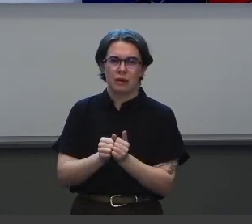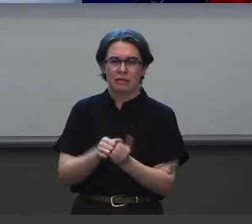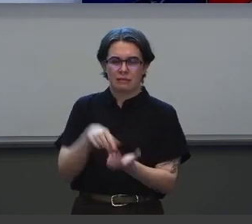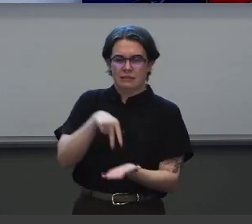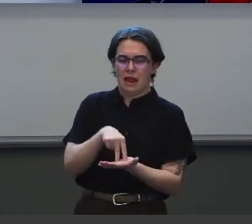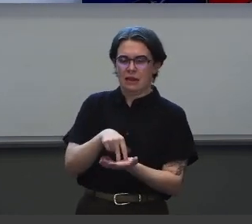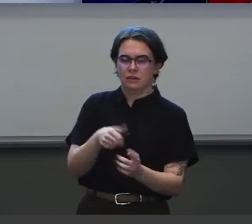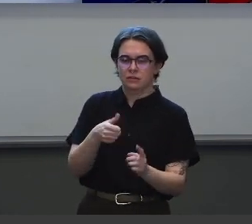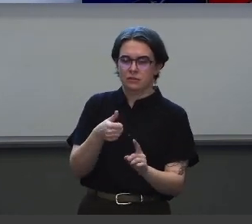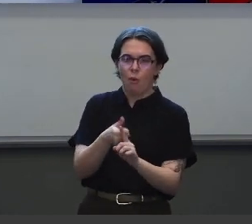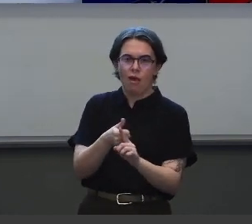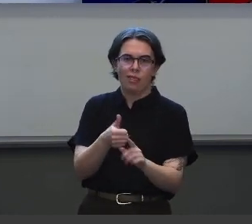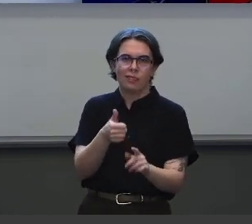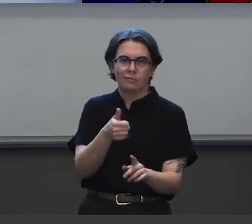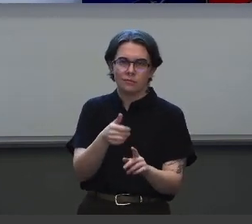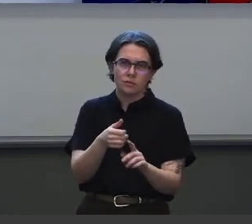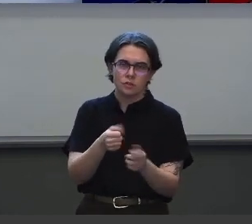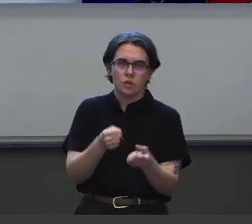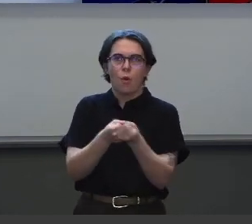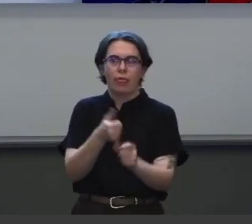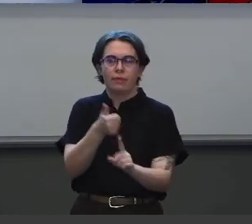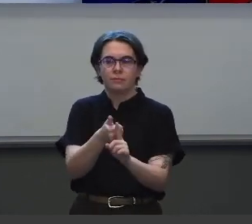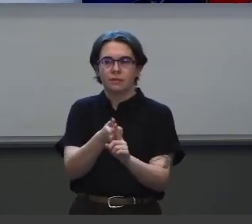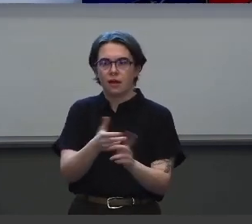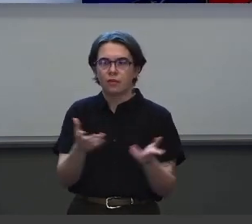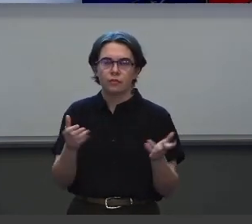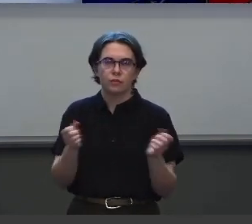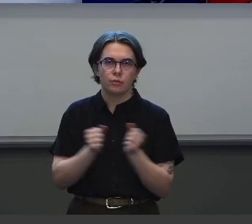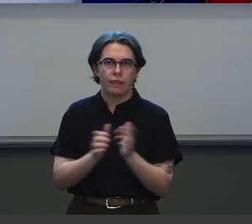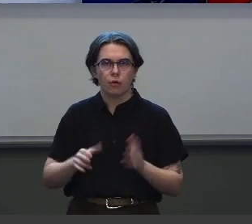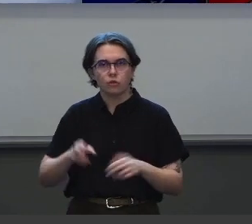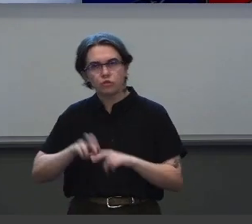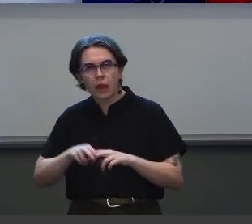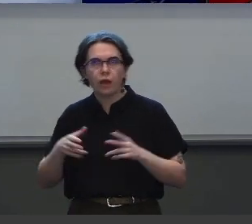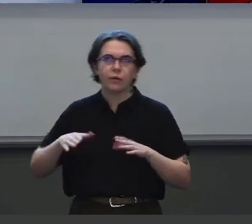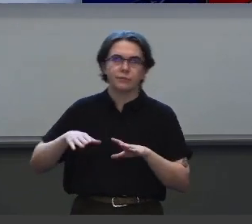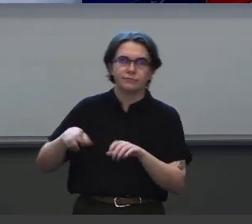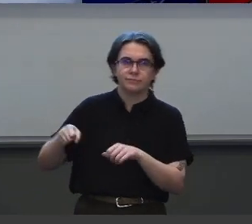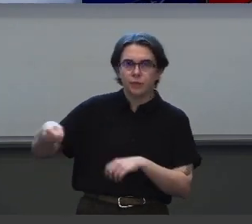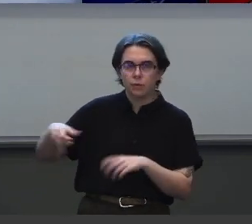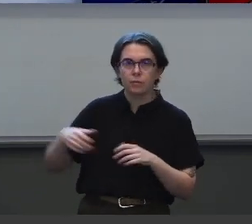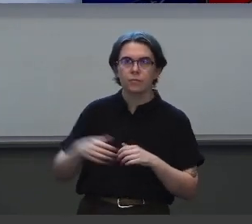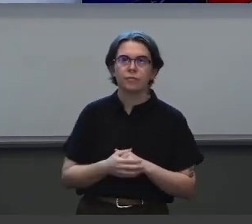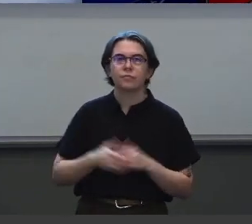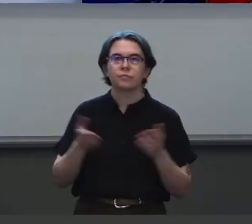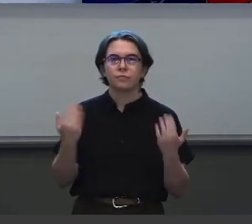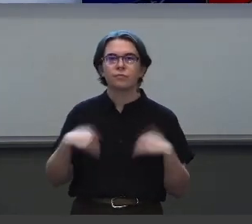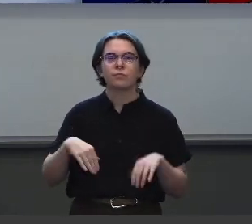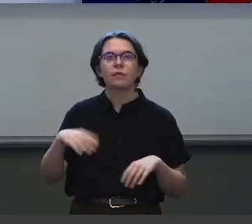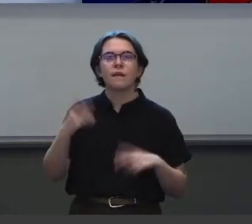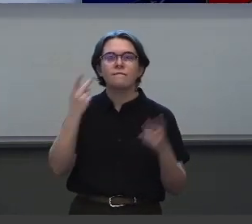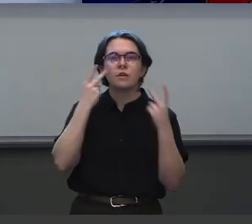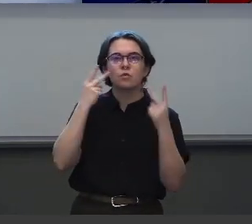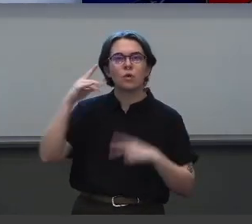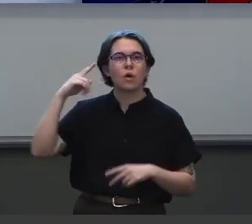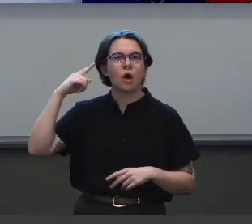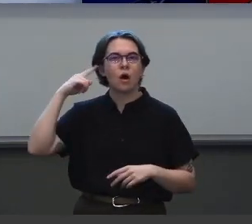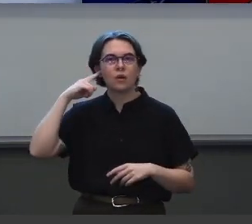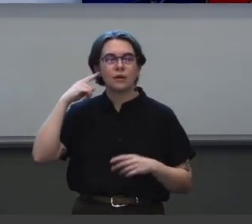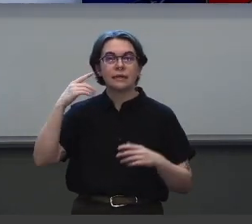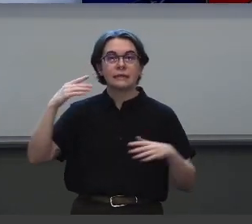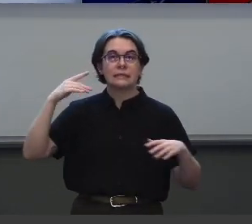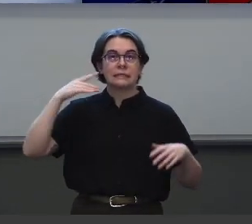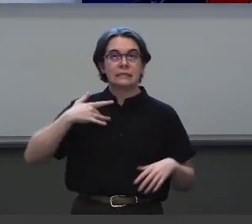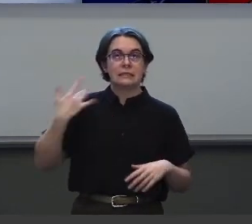the visual and auditory sensitivity domain, and questions include things like holds hands over ears to protect from sounds,